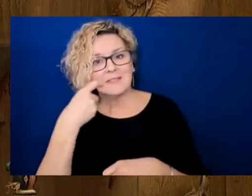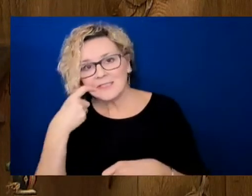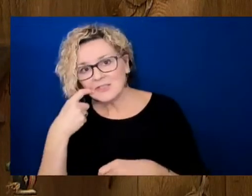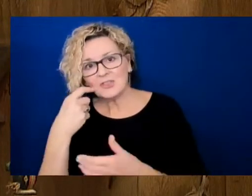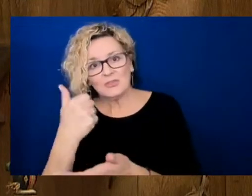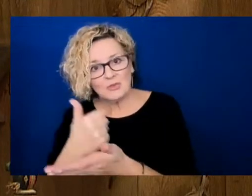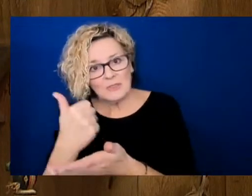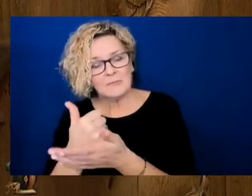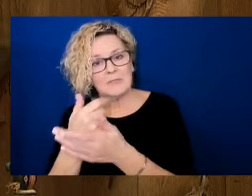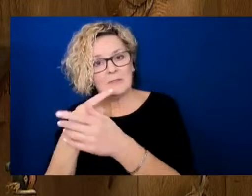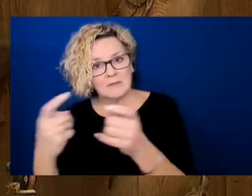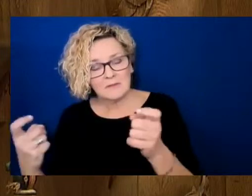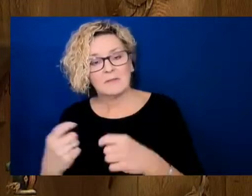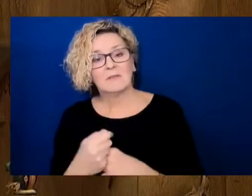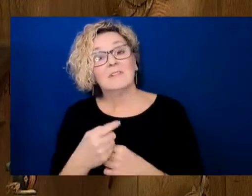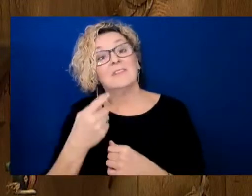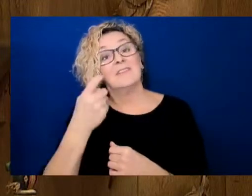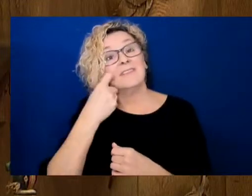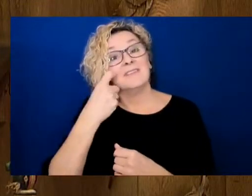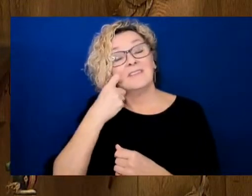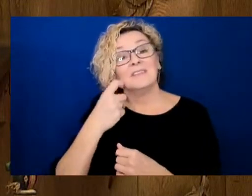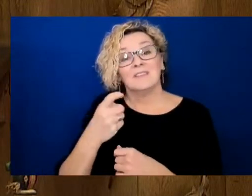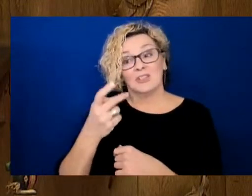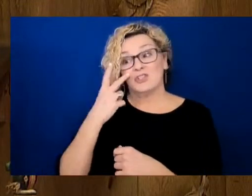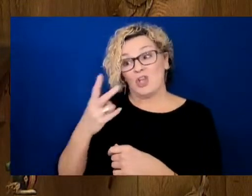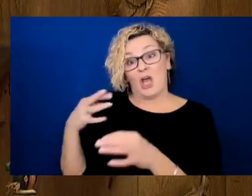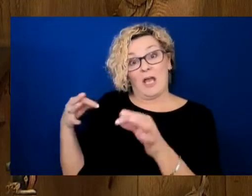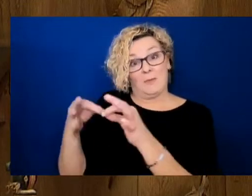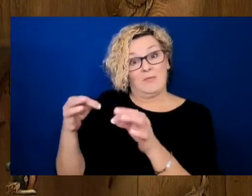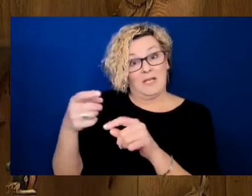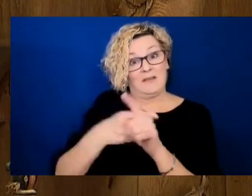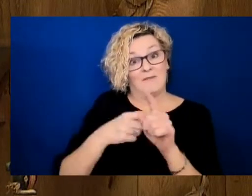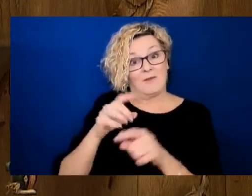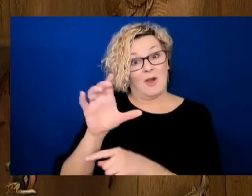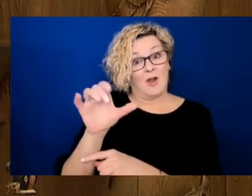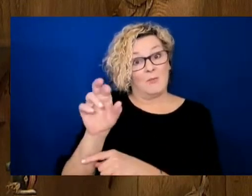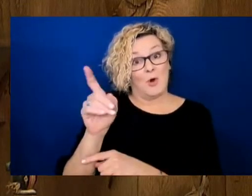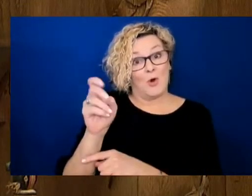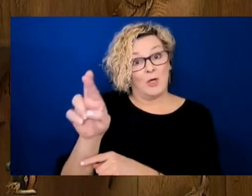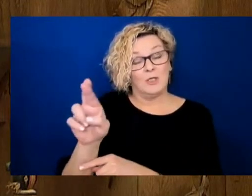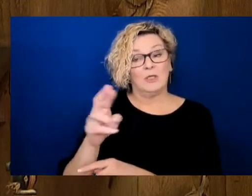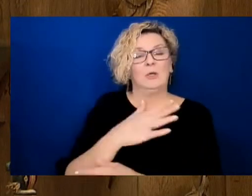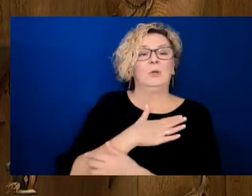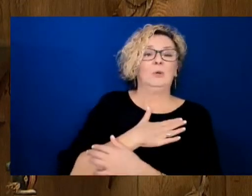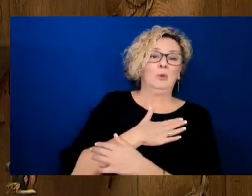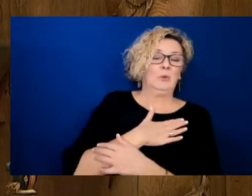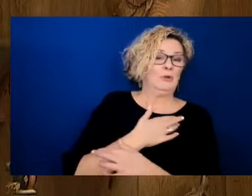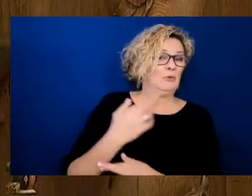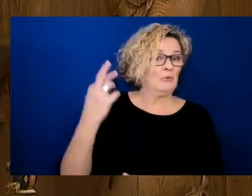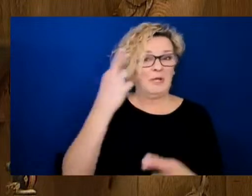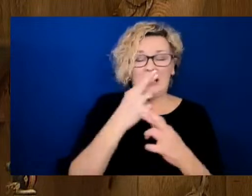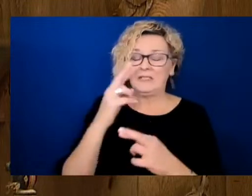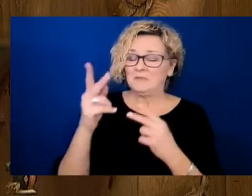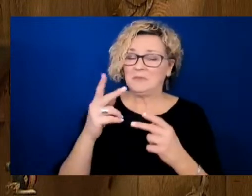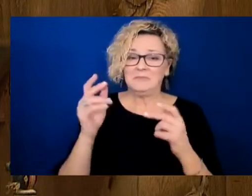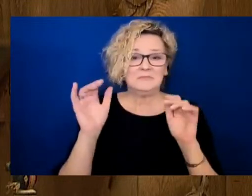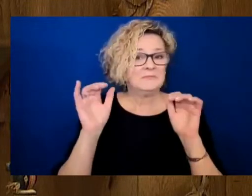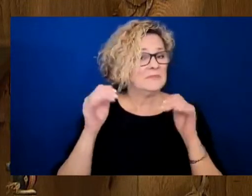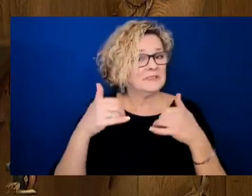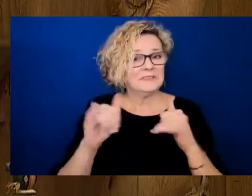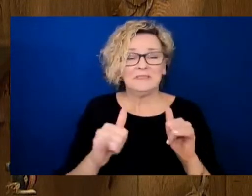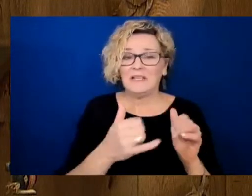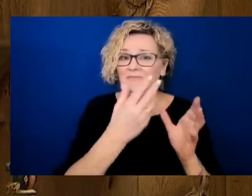latest coroner's update on the toxic drug crisis is a heartbreaking reminder that we need to keep using every tool in